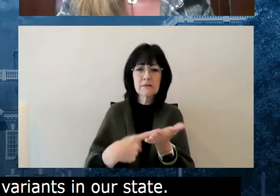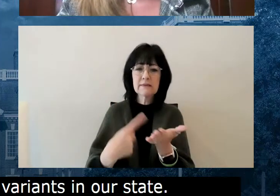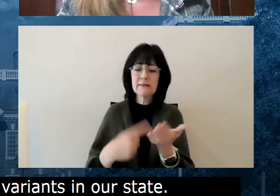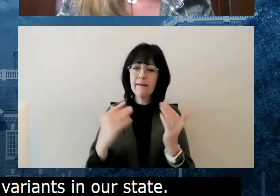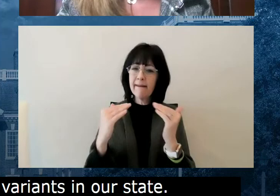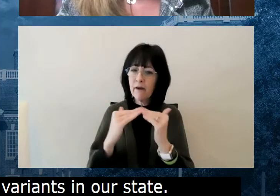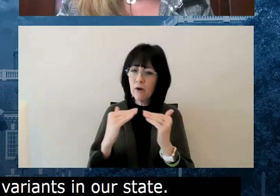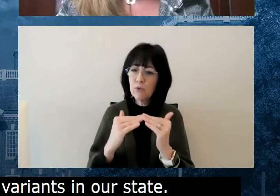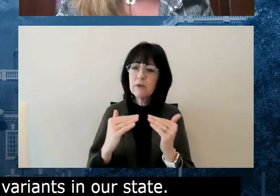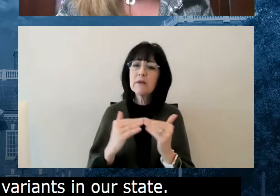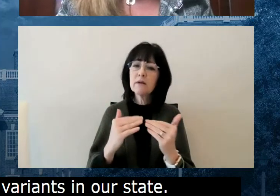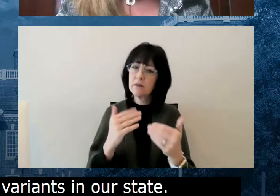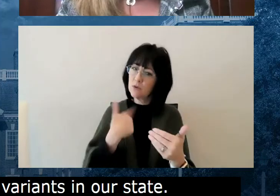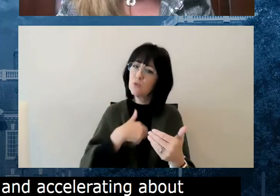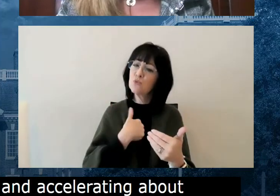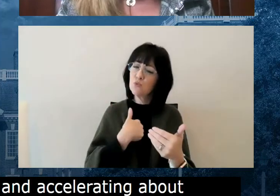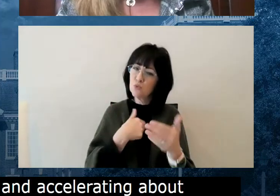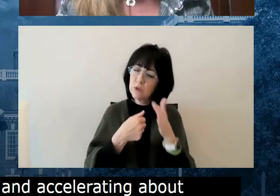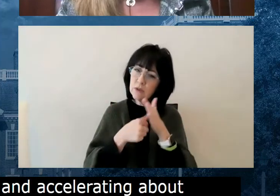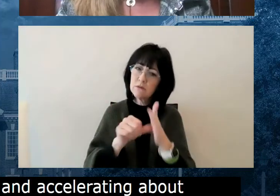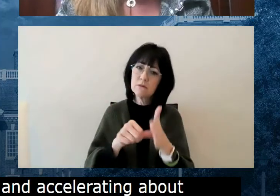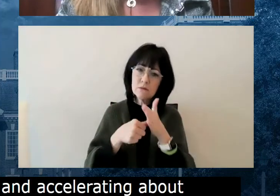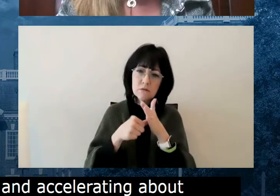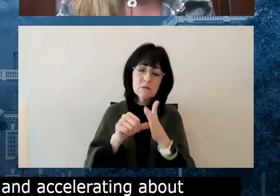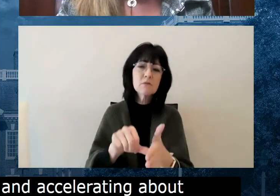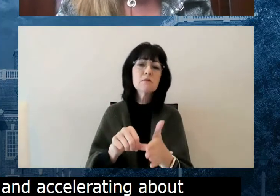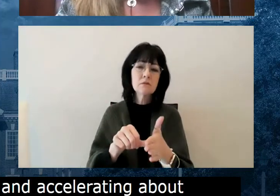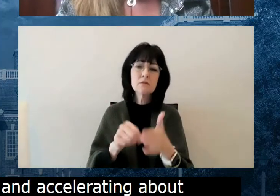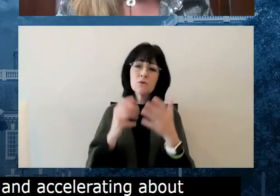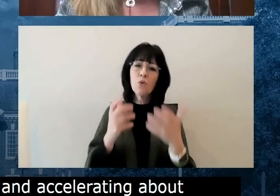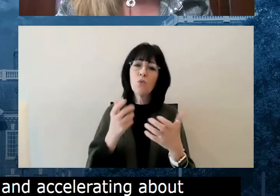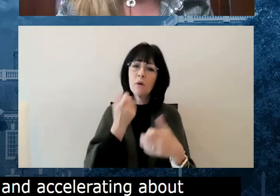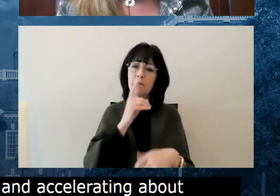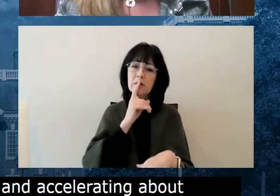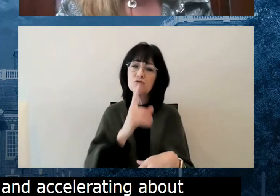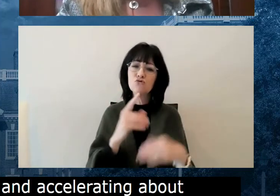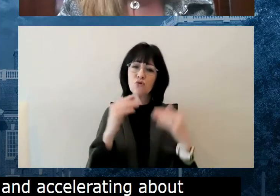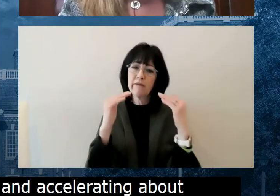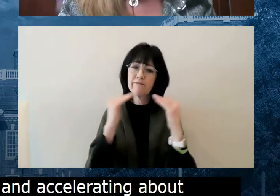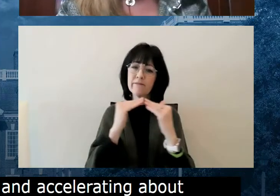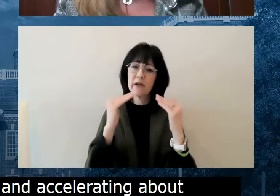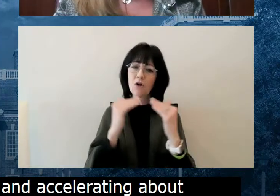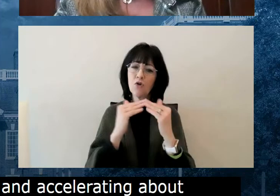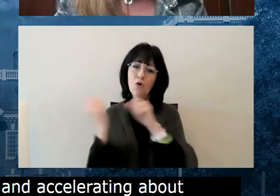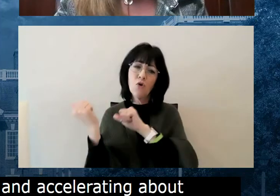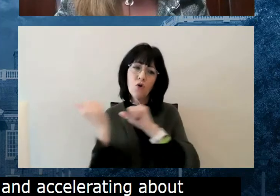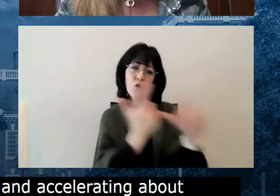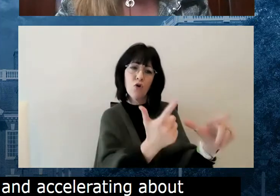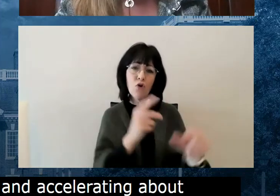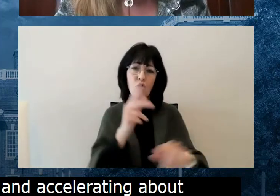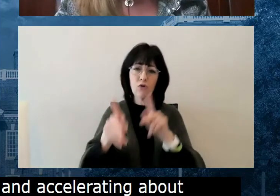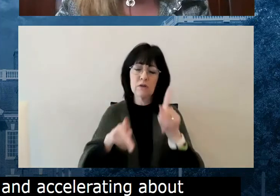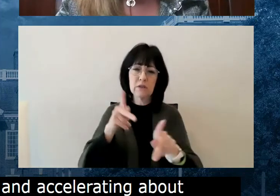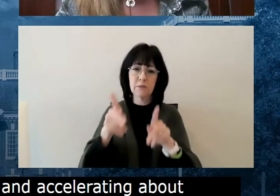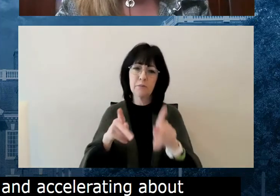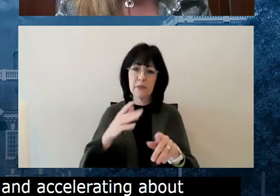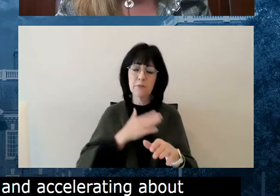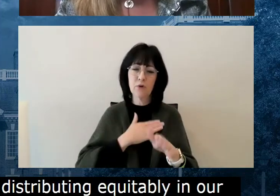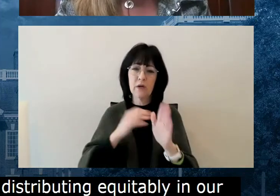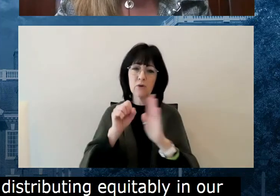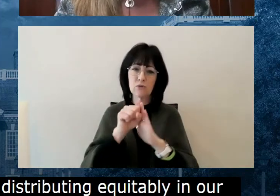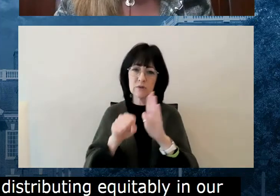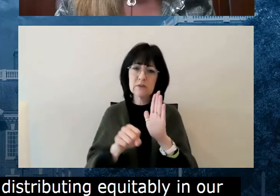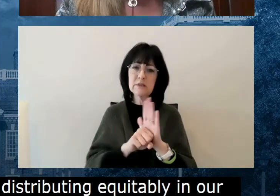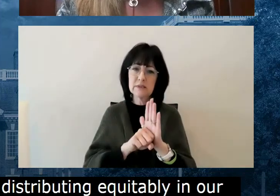often about our efforts to distribute the vaccine equitably among all communities in our state. And we've acknowledged from the very beginning of